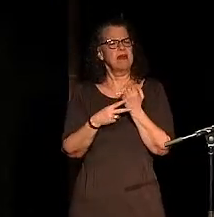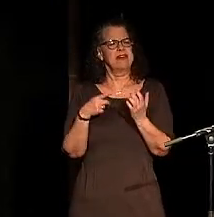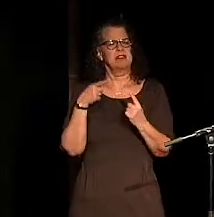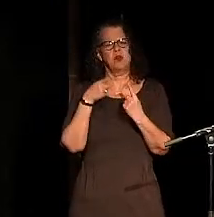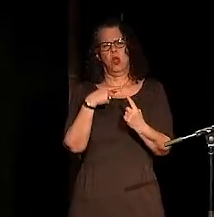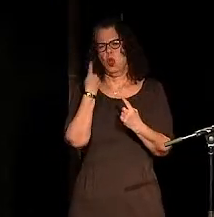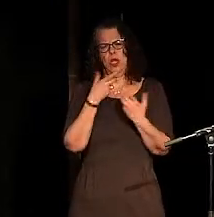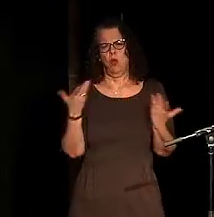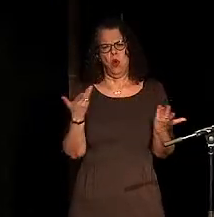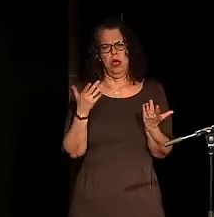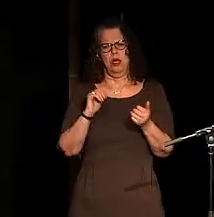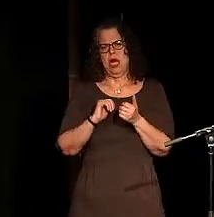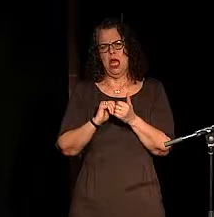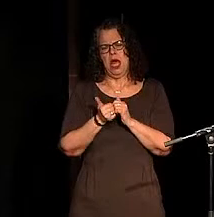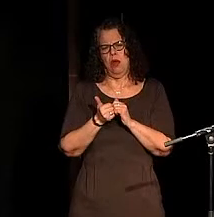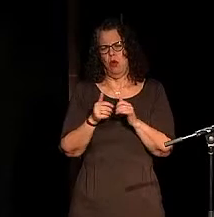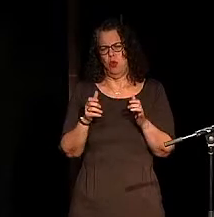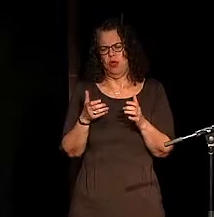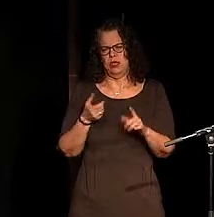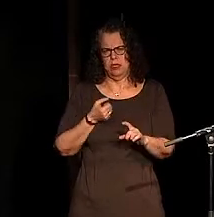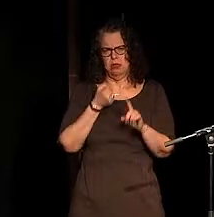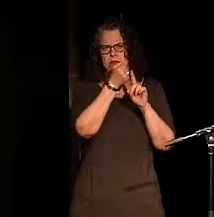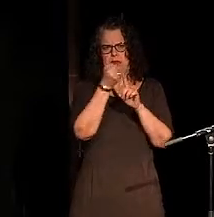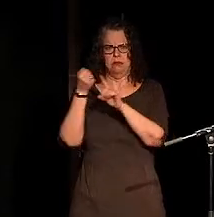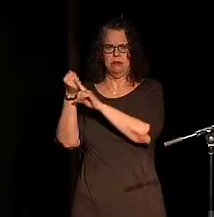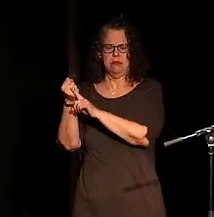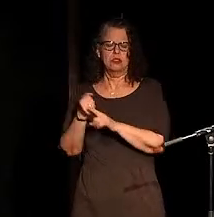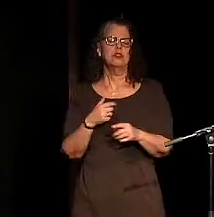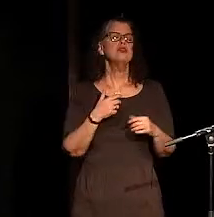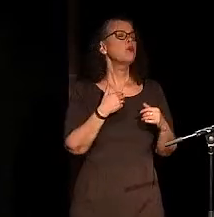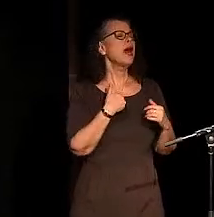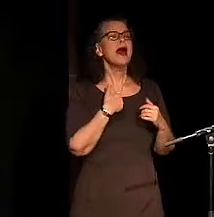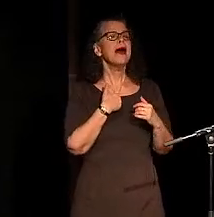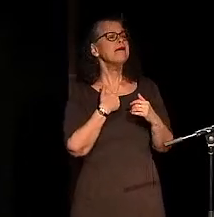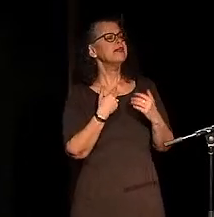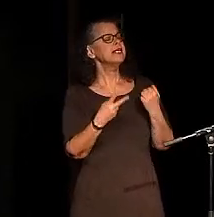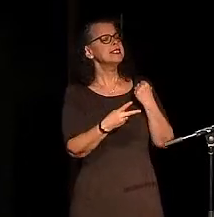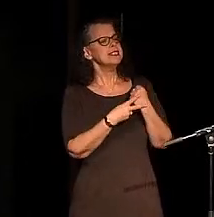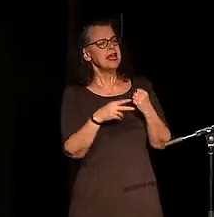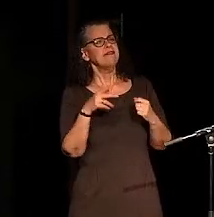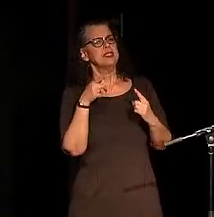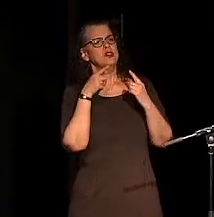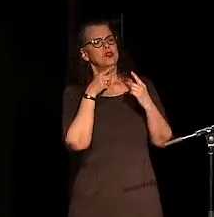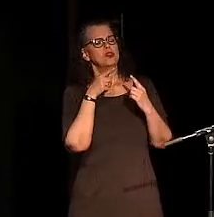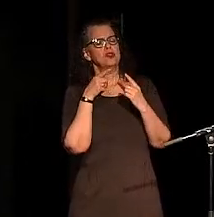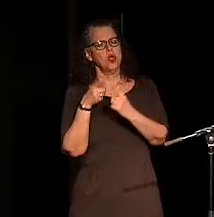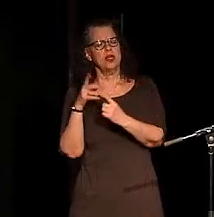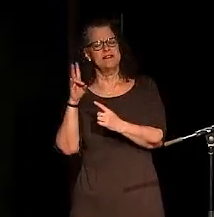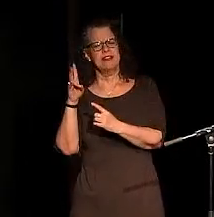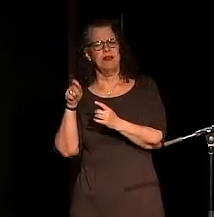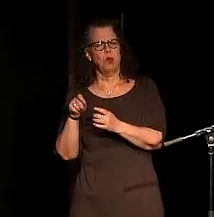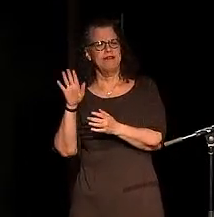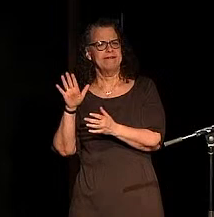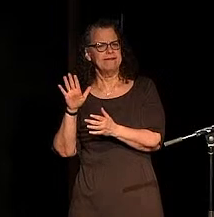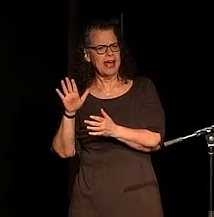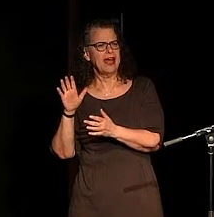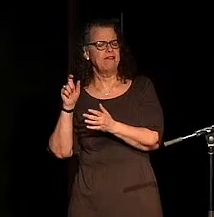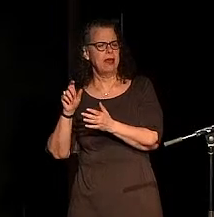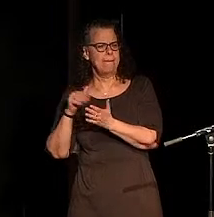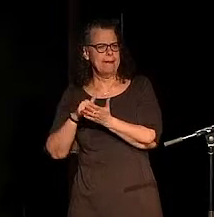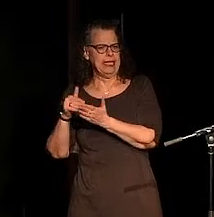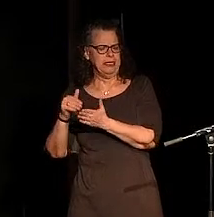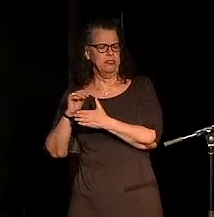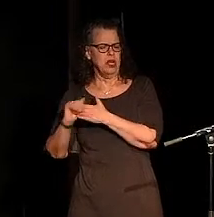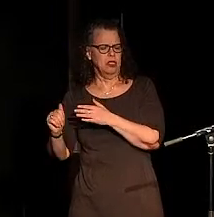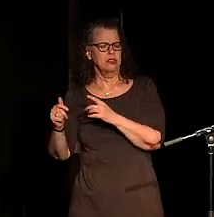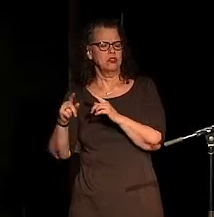there? So we have a savings target of $7.5 million for next year, starting July 1st